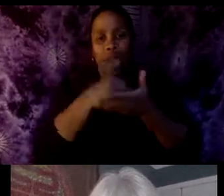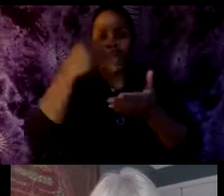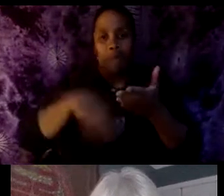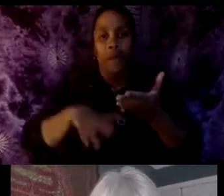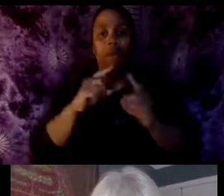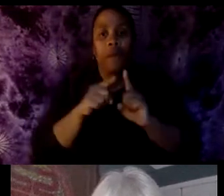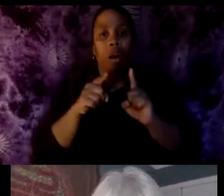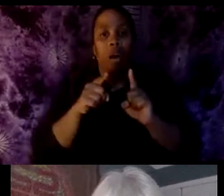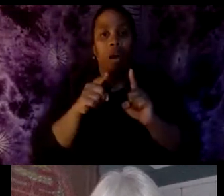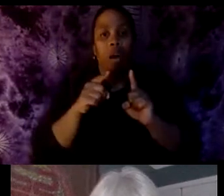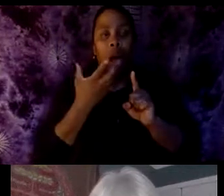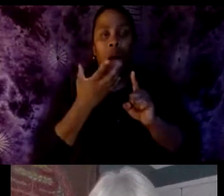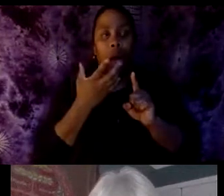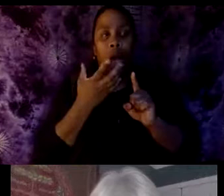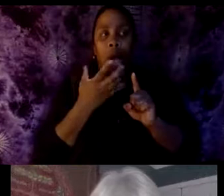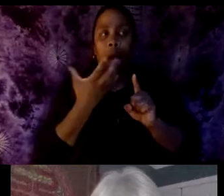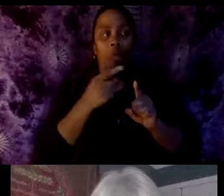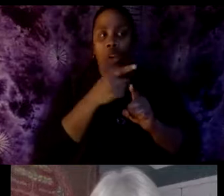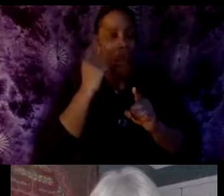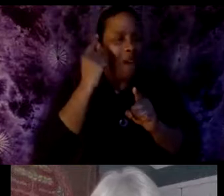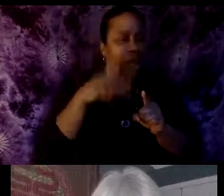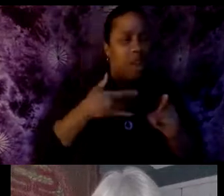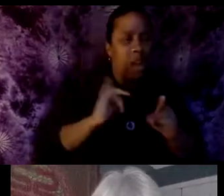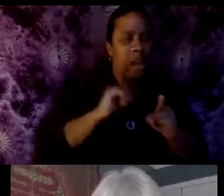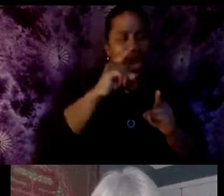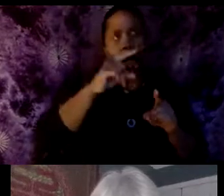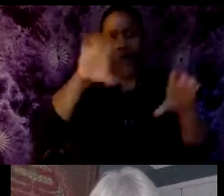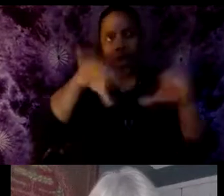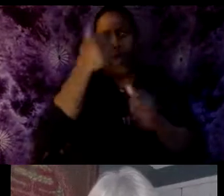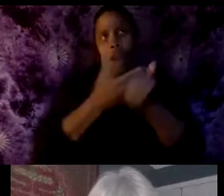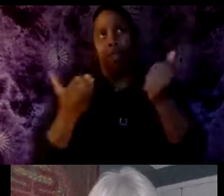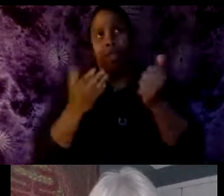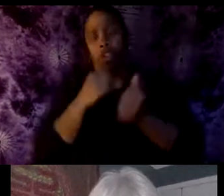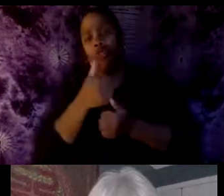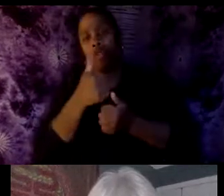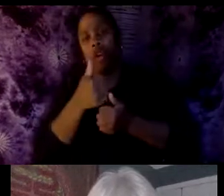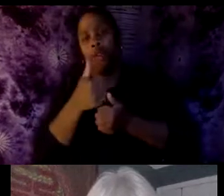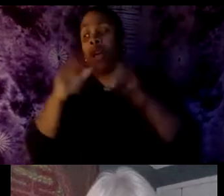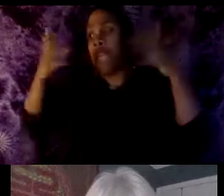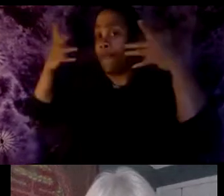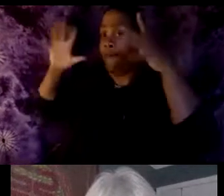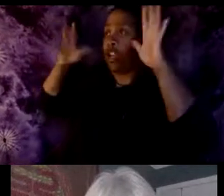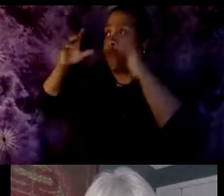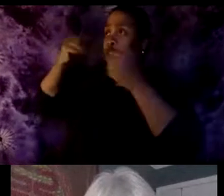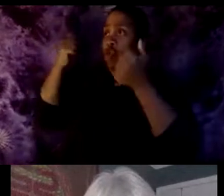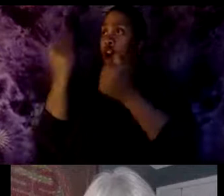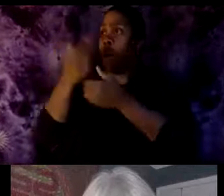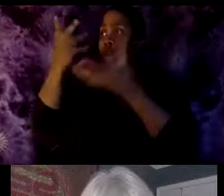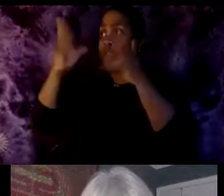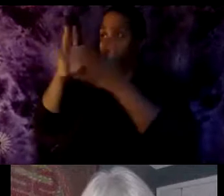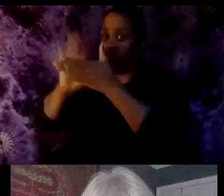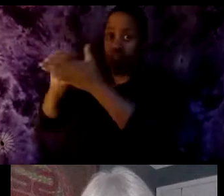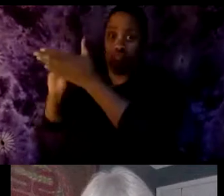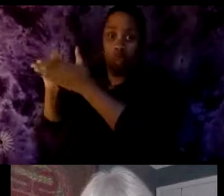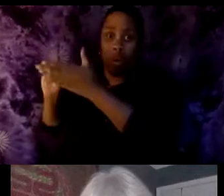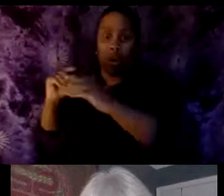feel like you have to do everything yourself. Just watch. It's all done. It's all filed. Yeah, but you It's still have done it as going of through March the 17th. system,